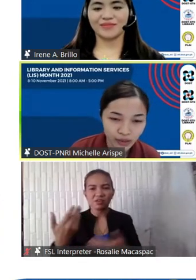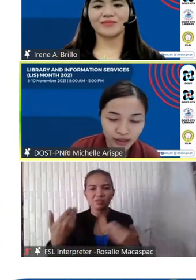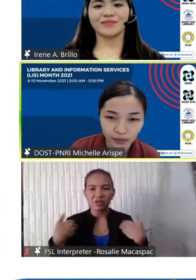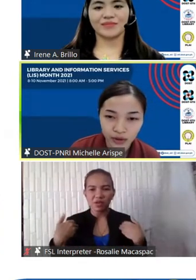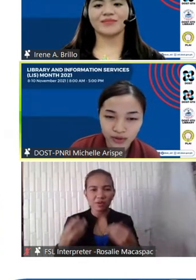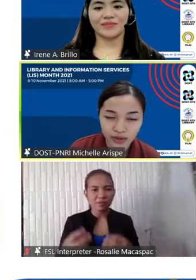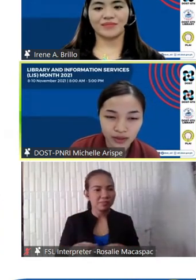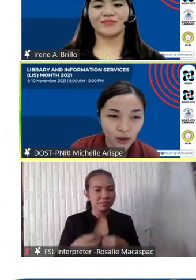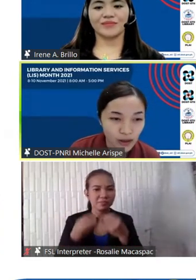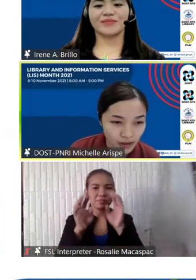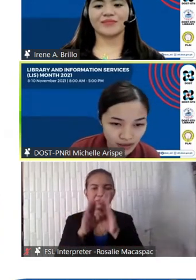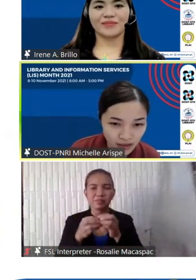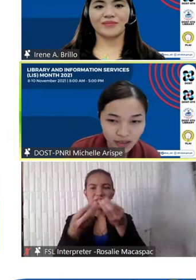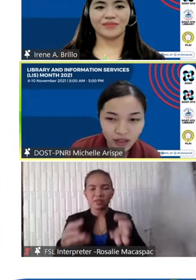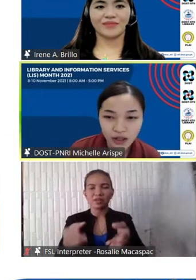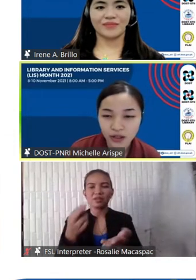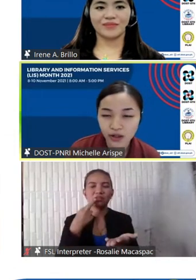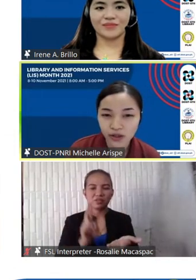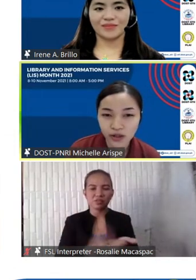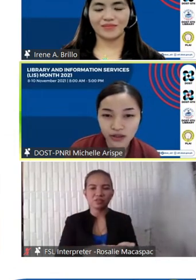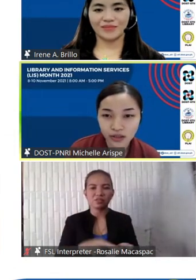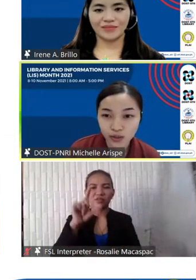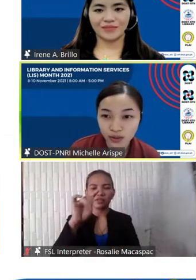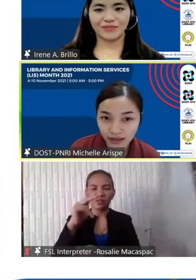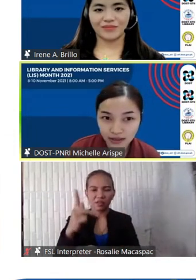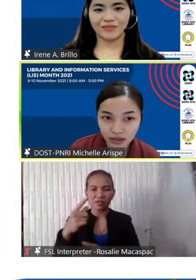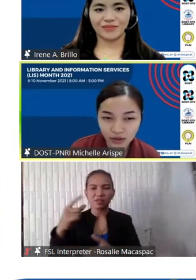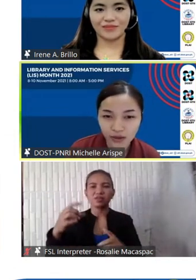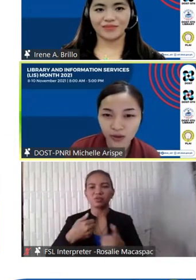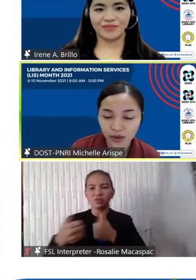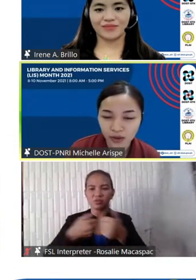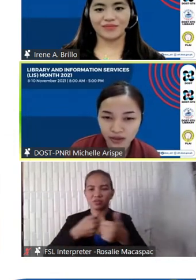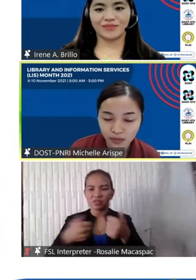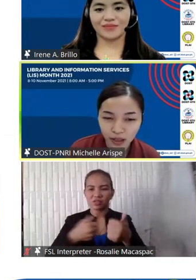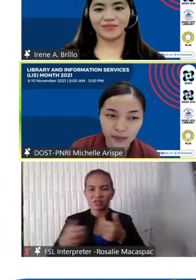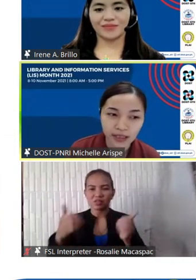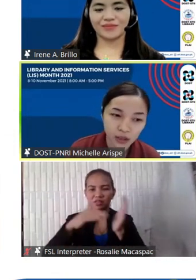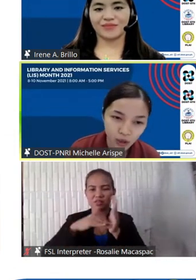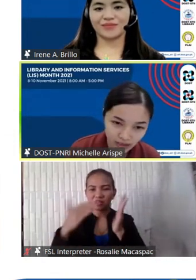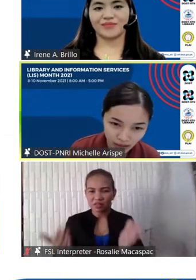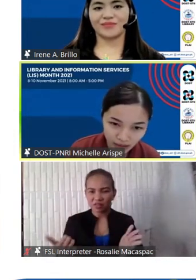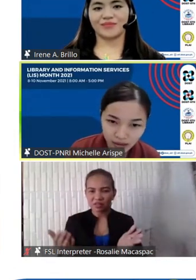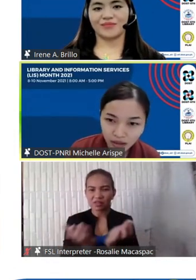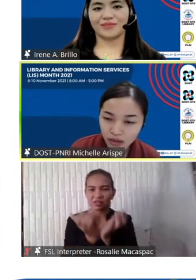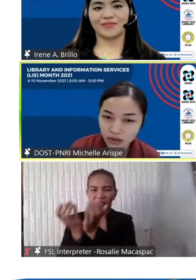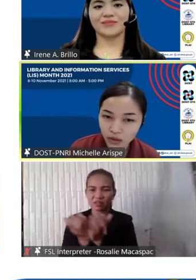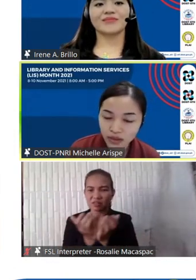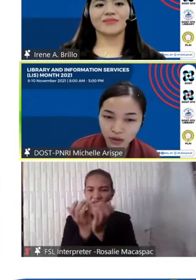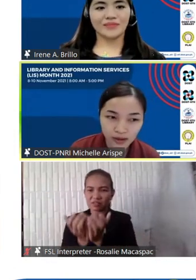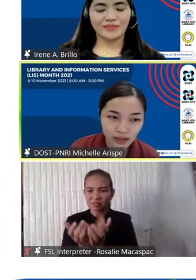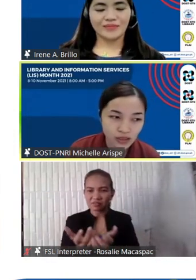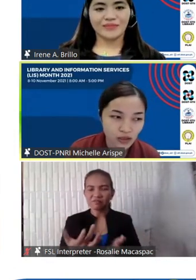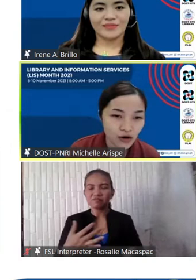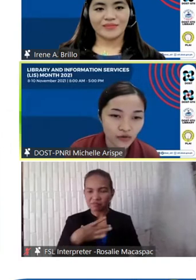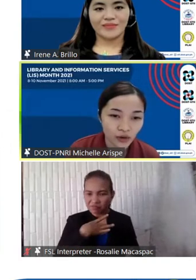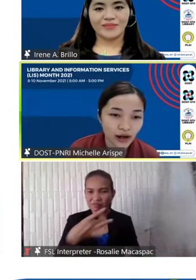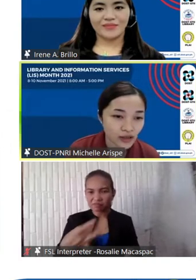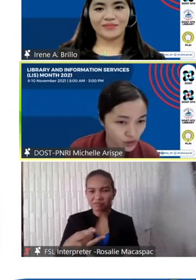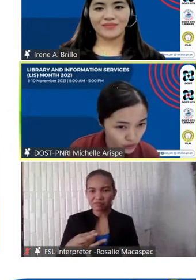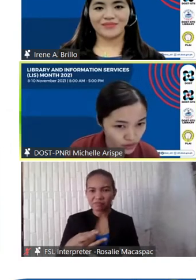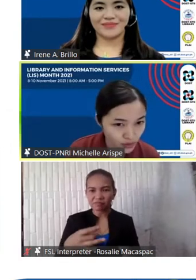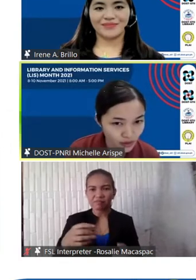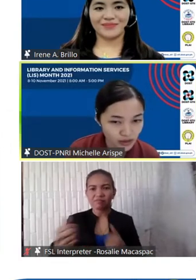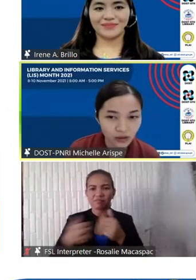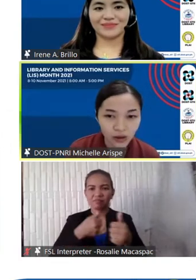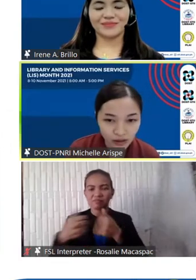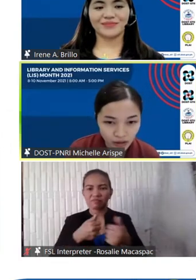registration links pa lang po to the contests. Your students, your communities might be interested. Those contests are for